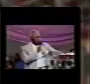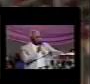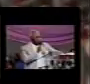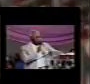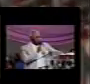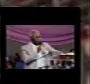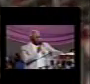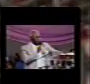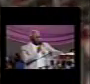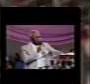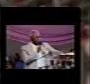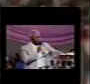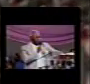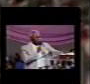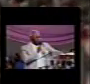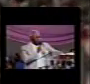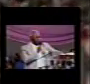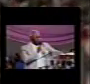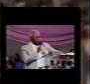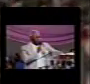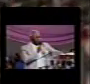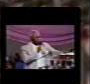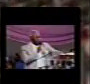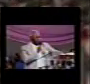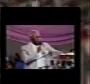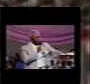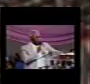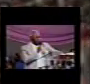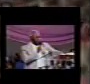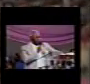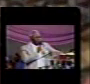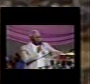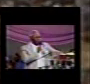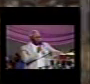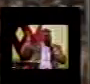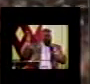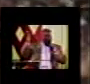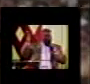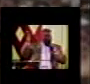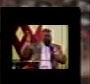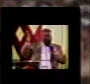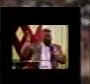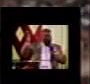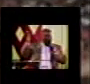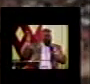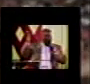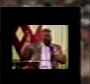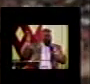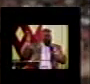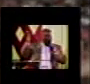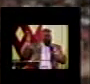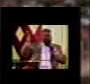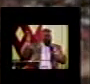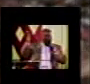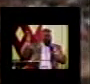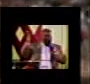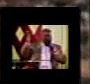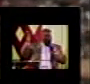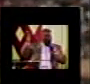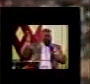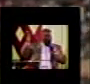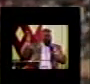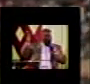here? Shut down hell's party. Set captivity captive. Who else raises the dead, even in death?" It was just